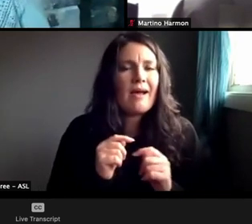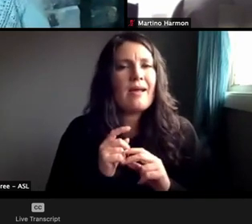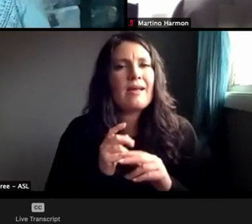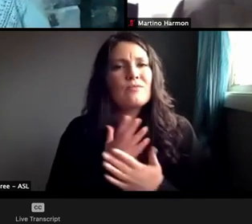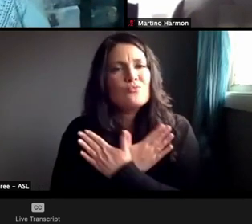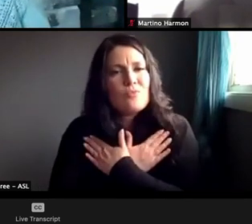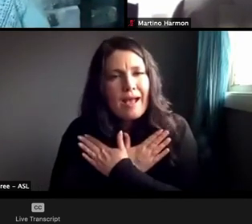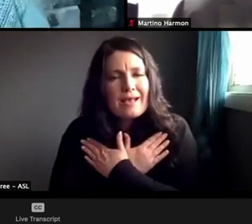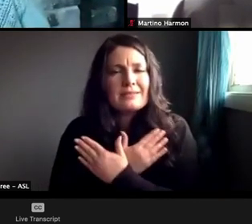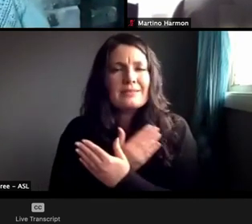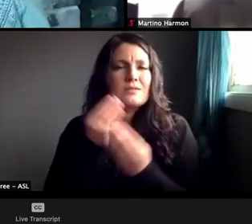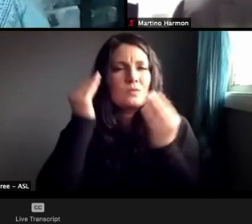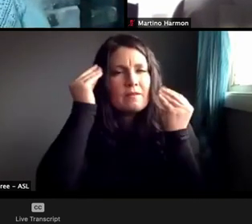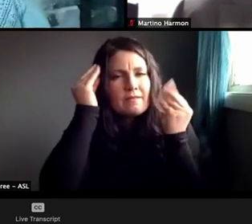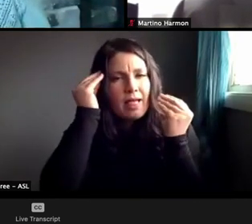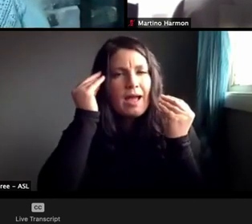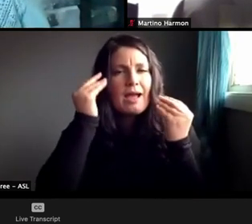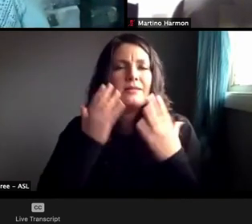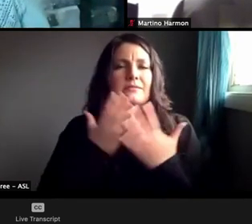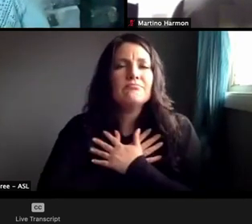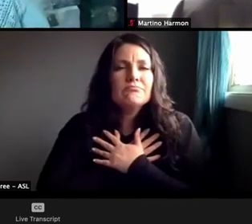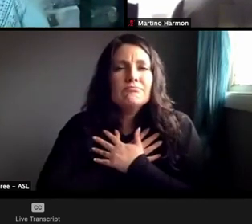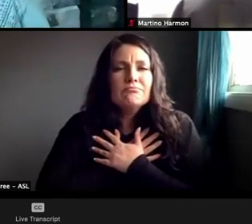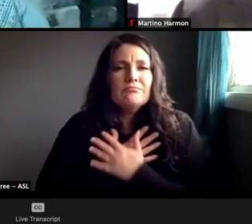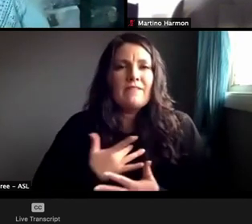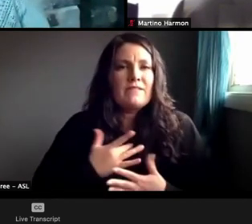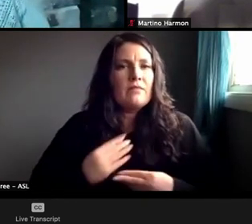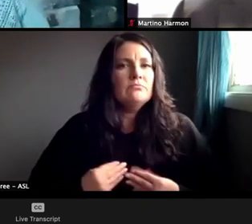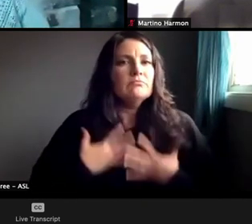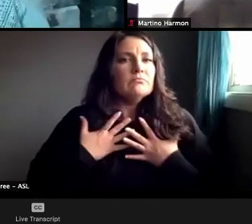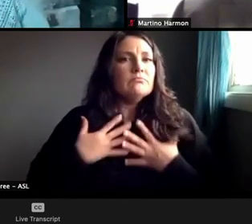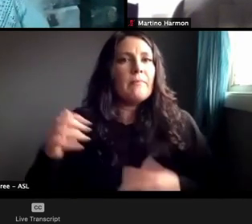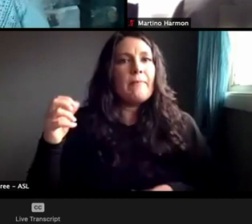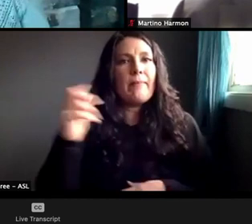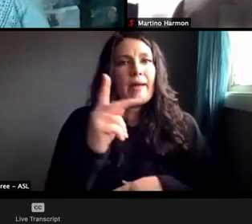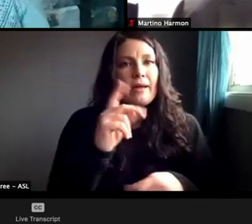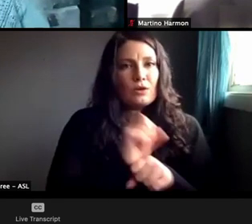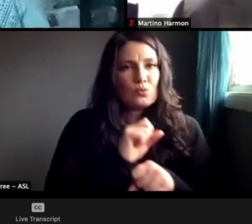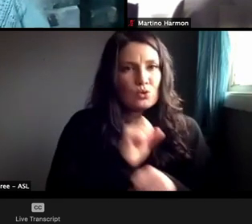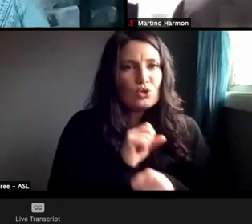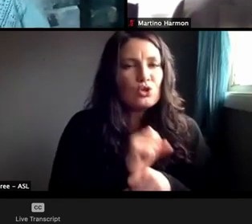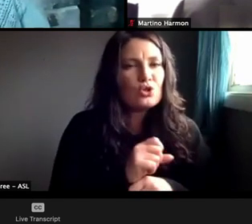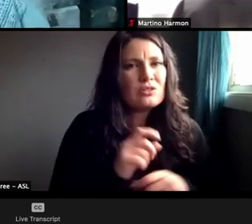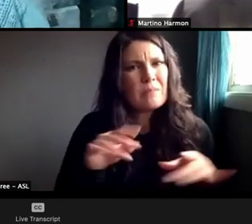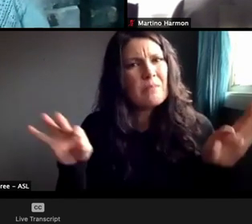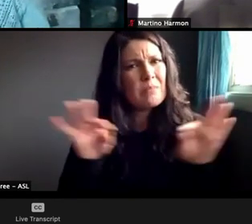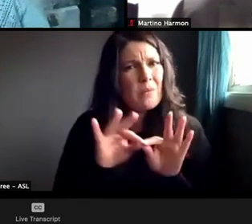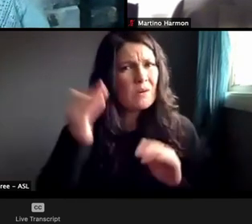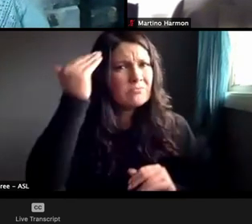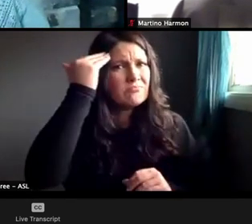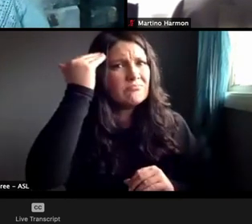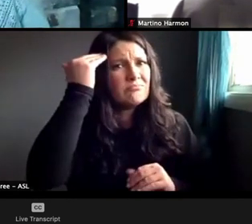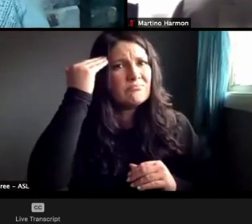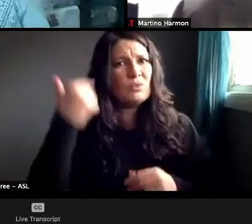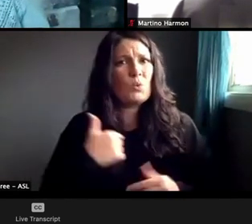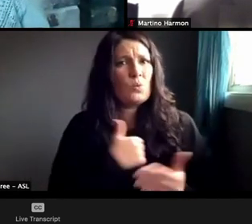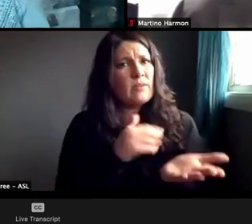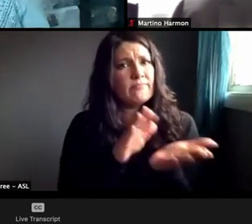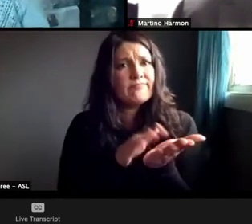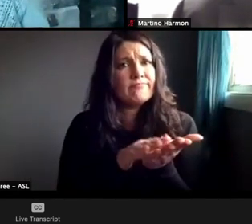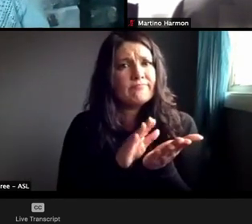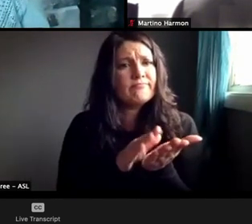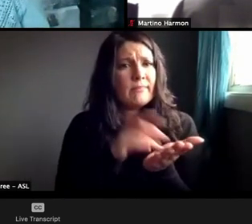and recharge. And it's something that we think is really important, a way to acknowledge the outstanding work of our